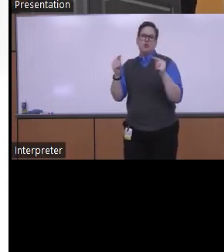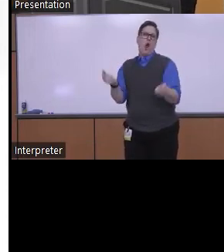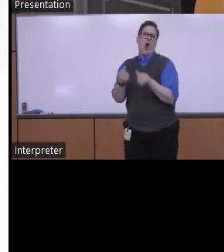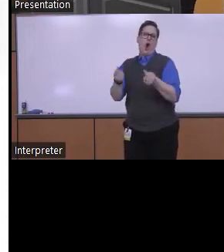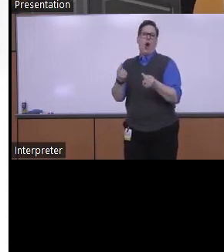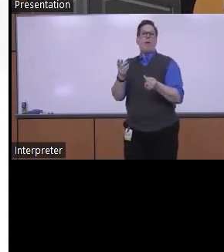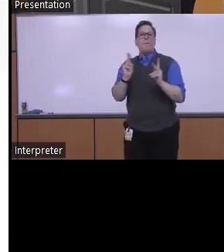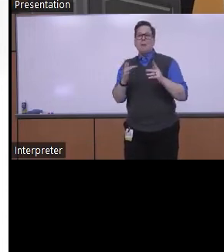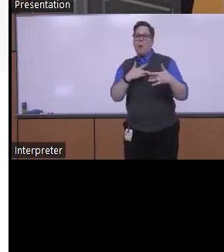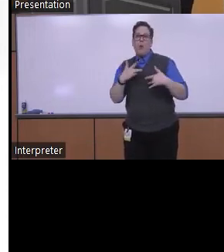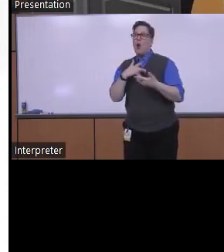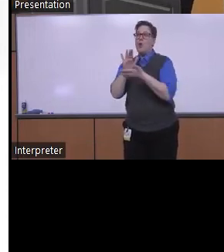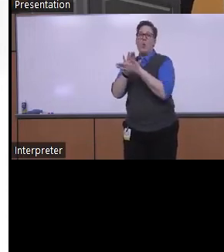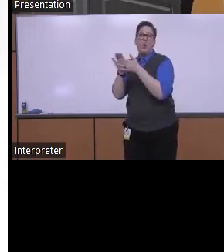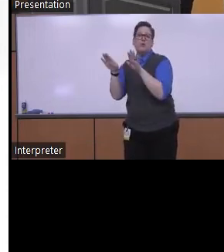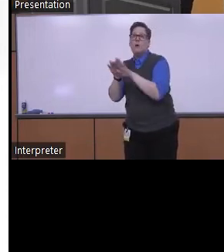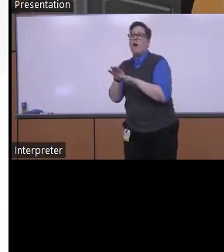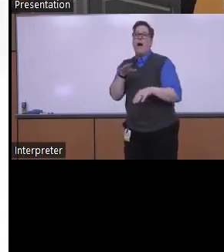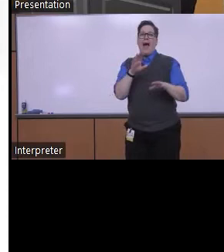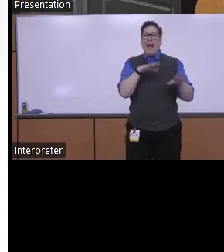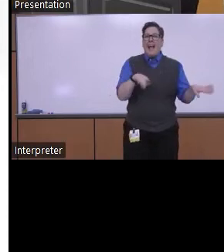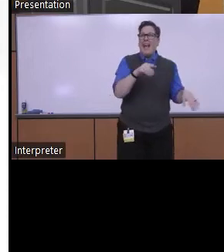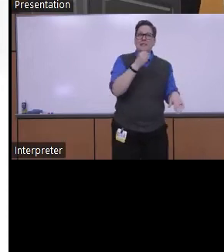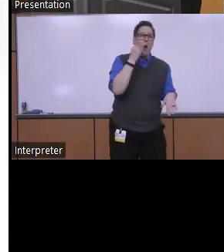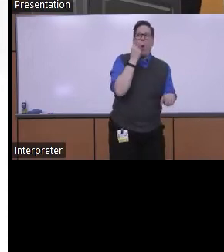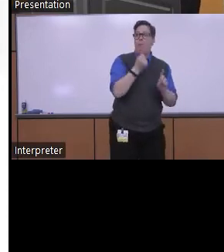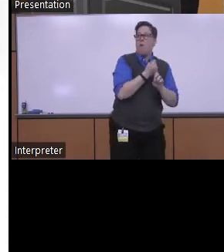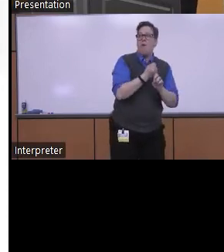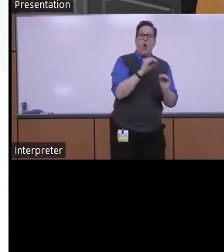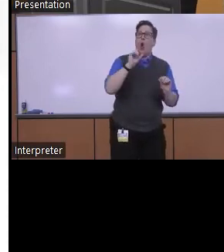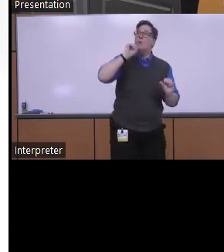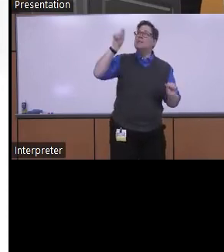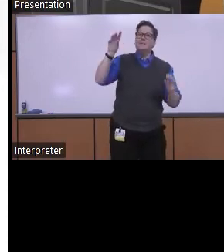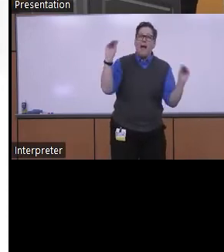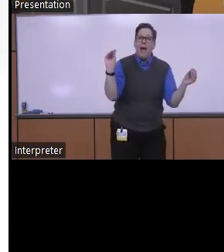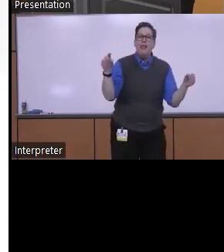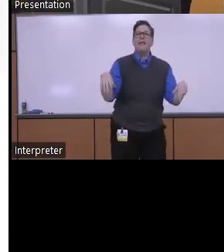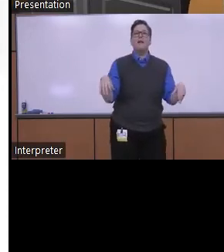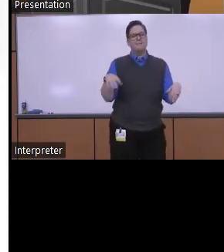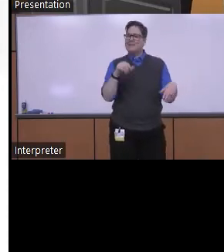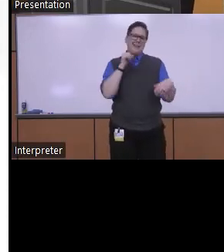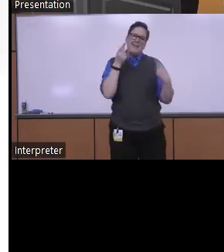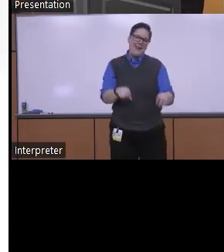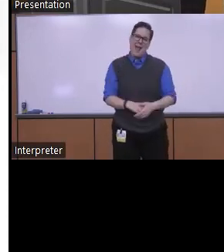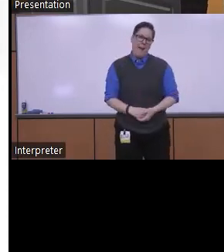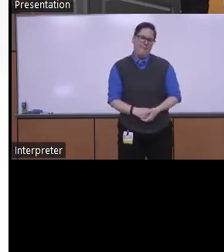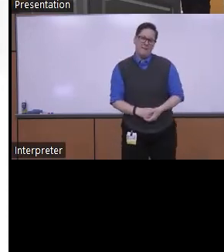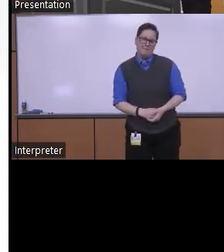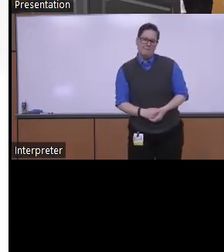people were worried about, schools being closed and kids are being abused in their home and a crisis of abuse. That did not materialize.